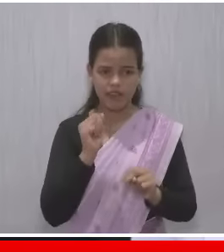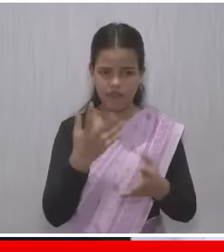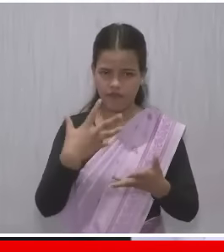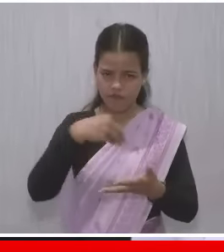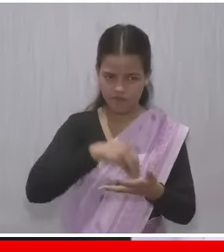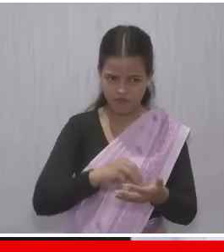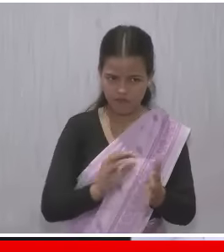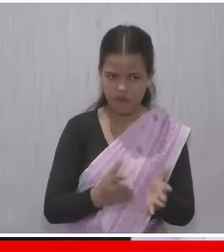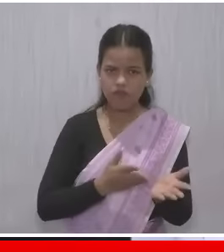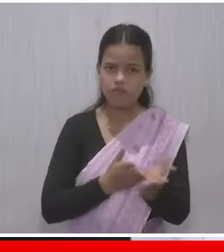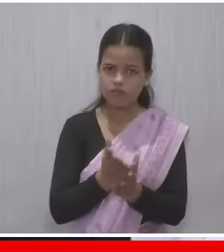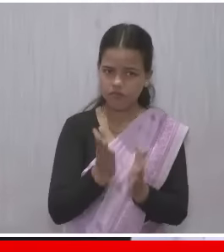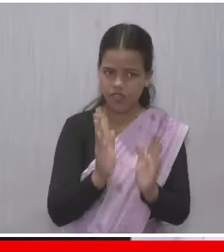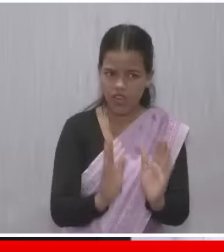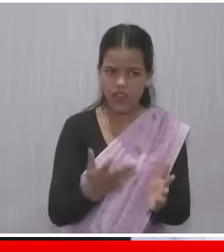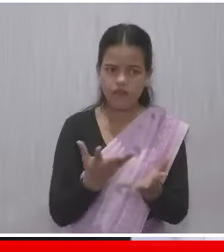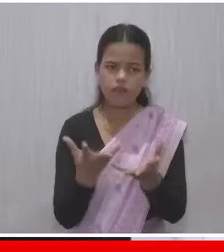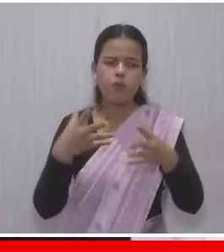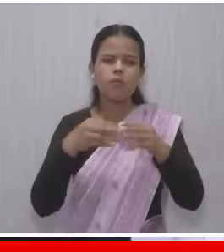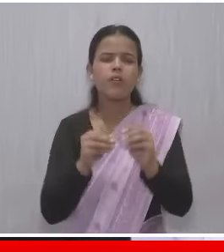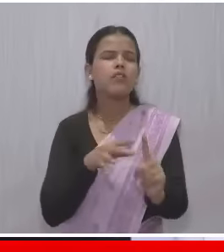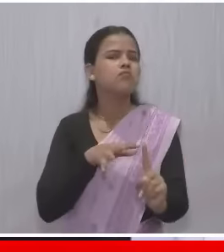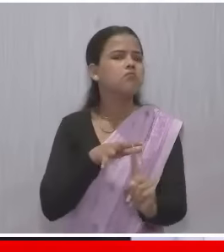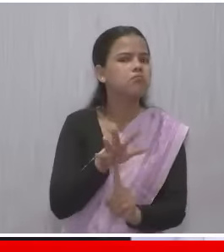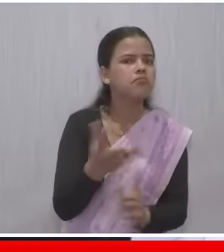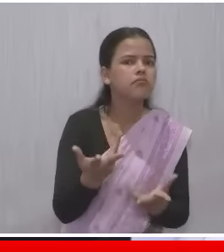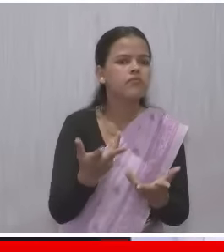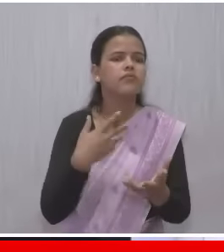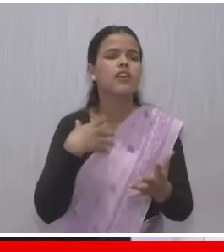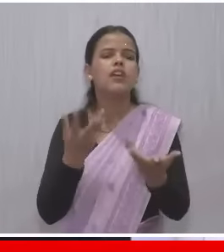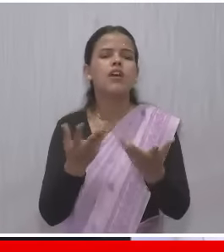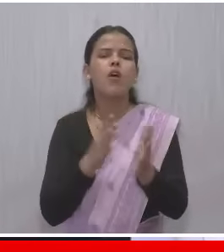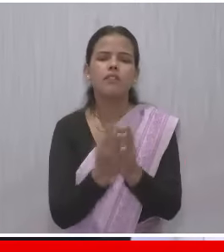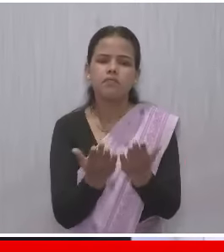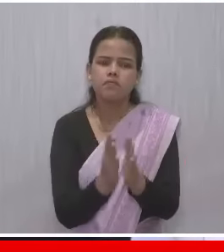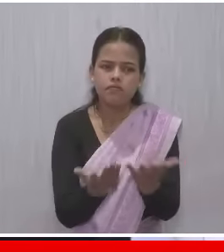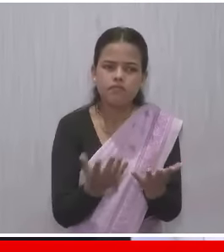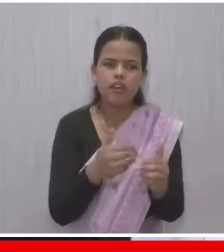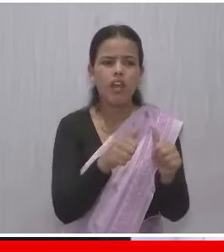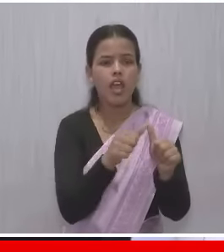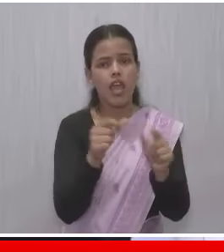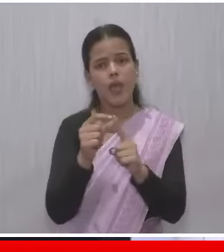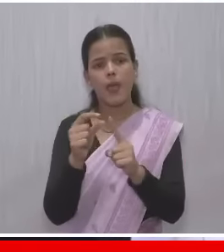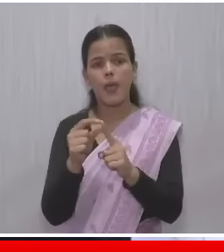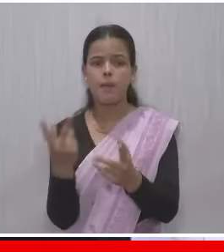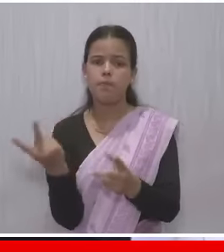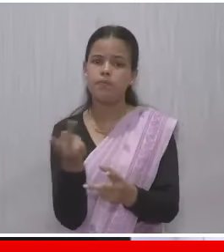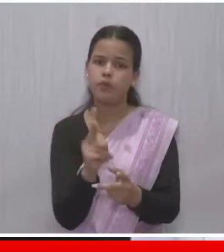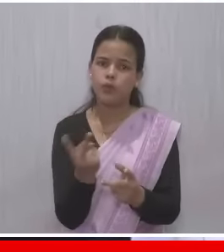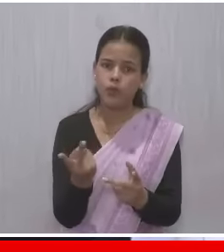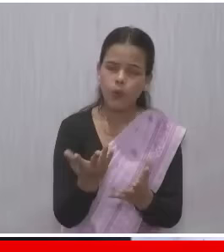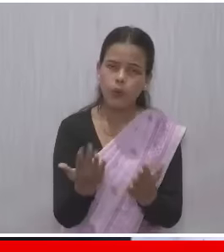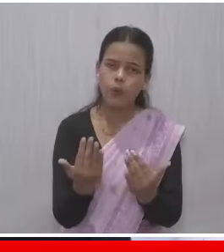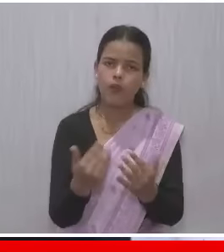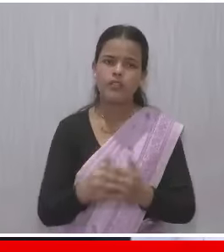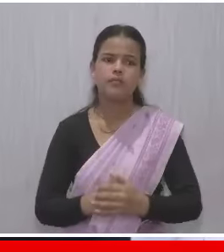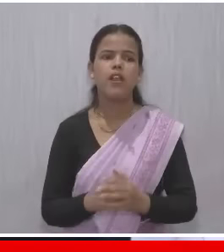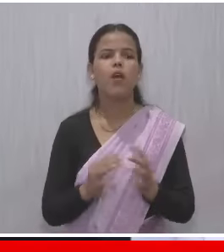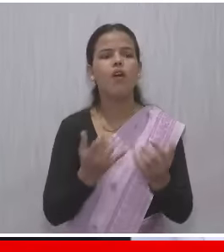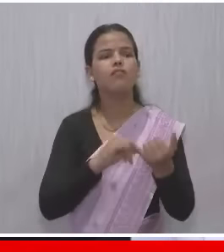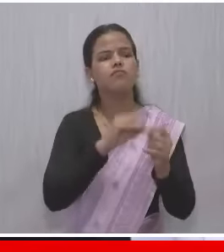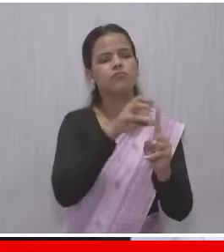the dissemination and effective utilization of the Career Guidance Book and My Career Advisor app at the state, district,